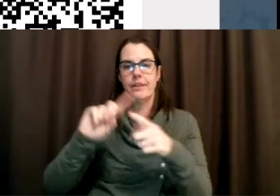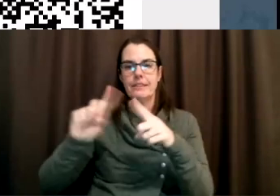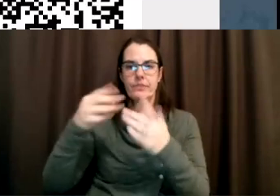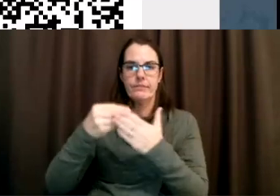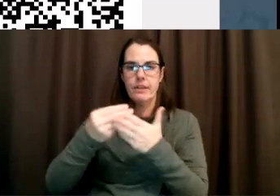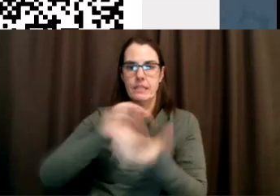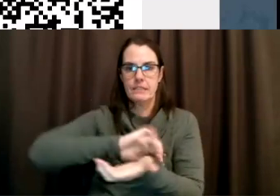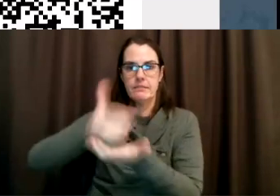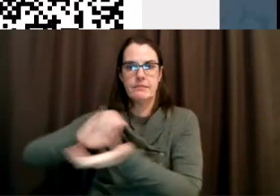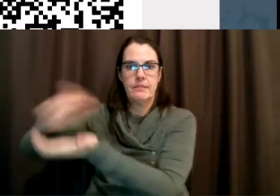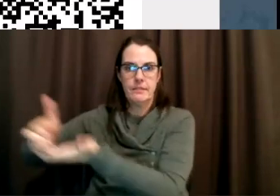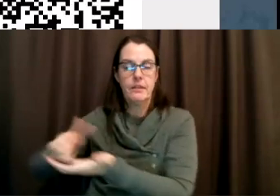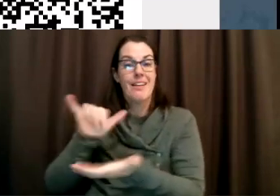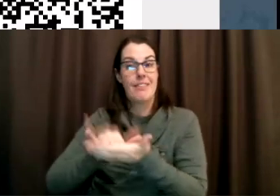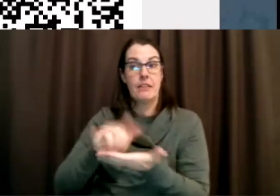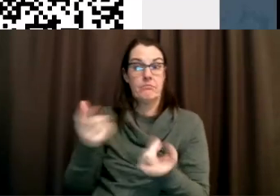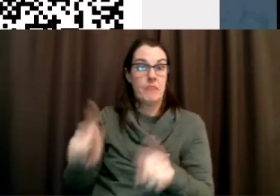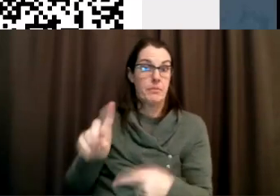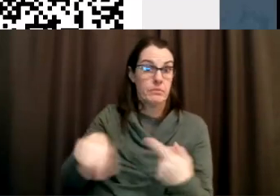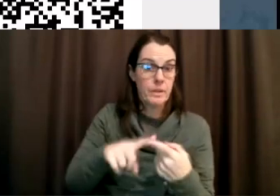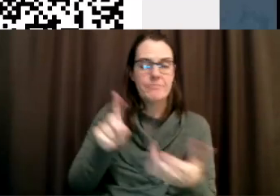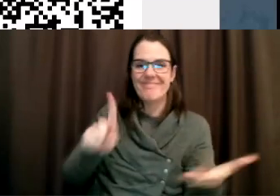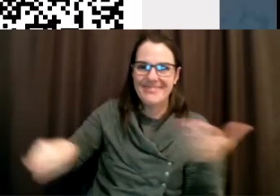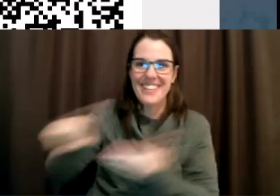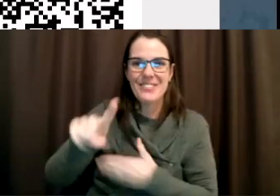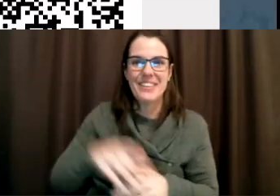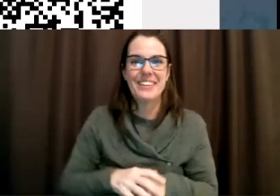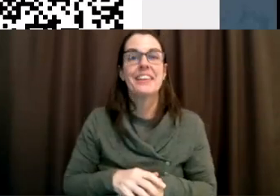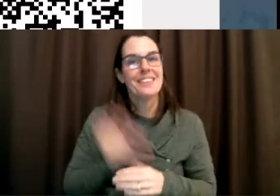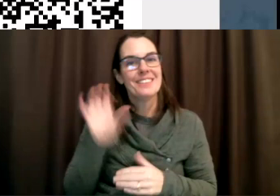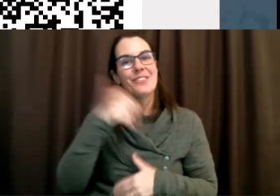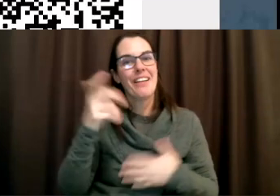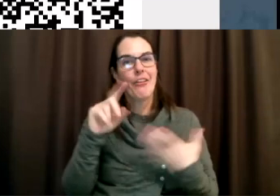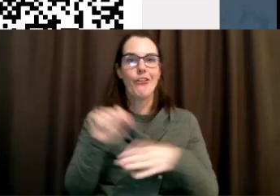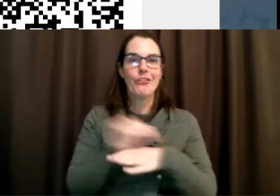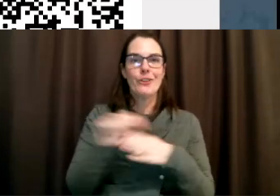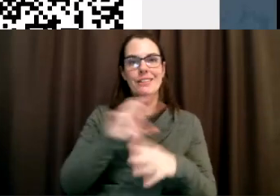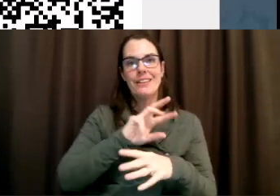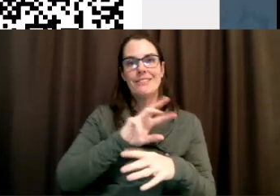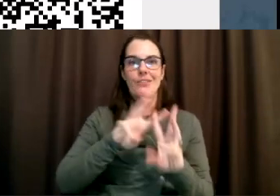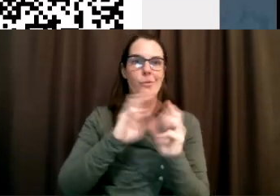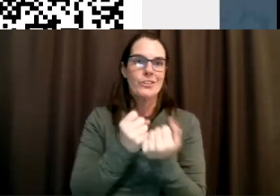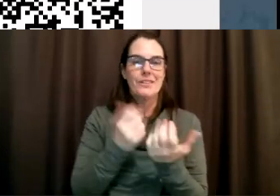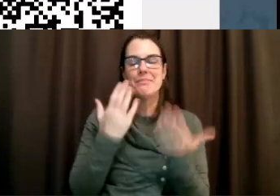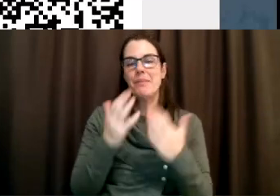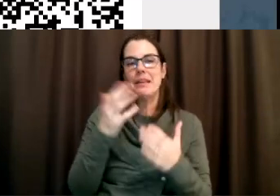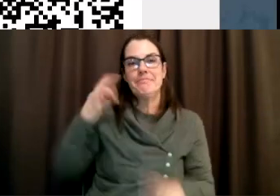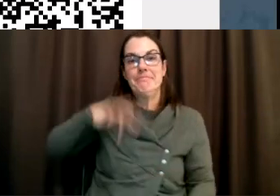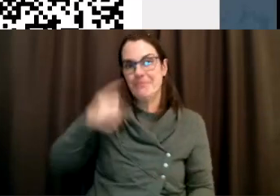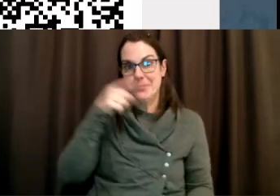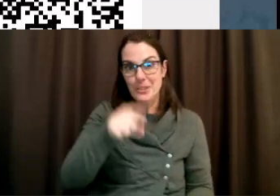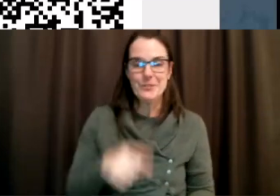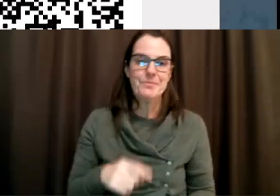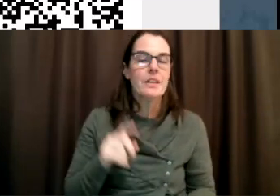week. So potentially something else of value to you all. So link for that is in the